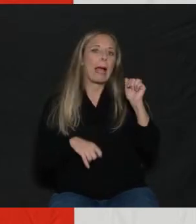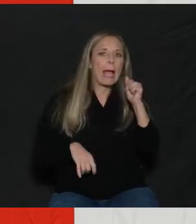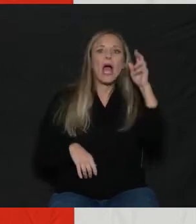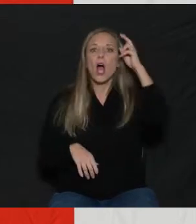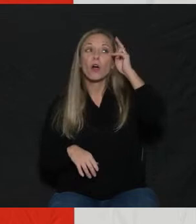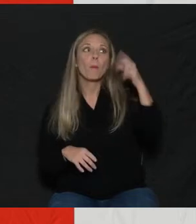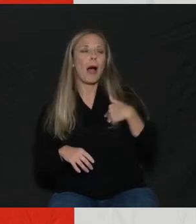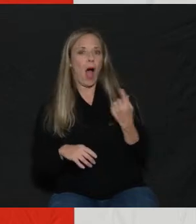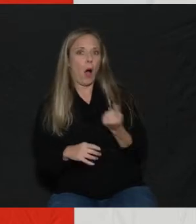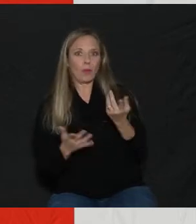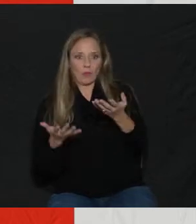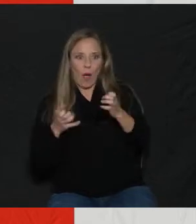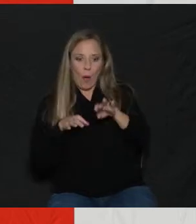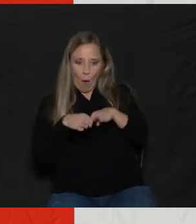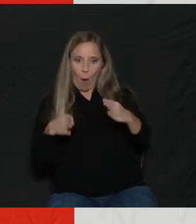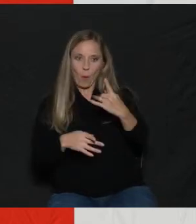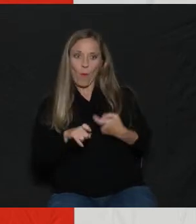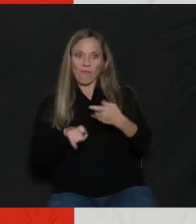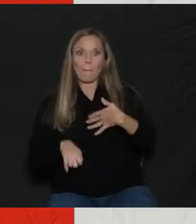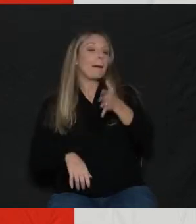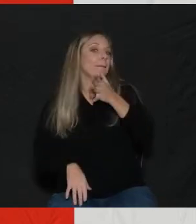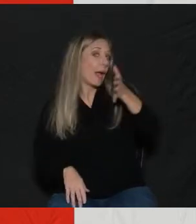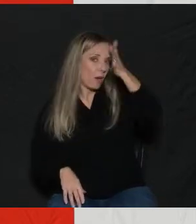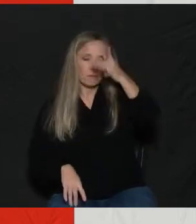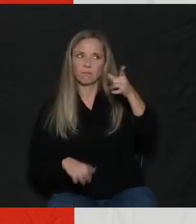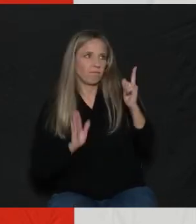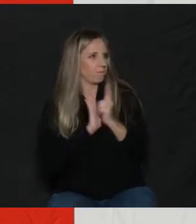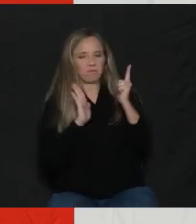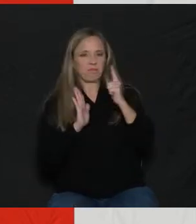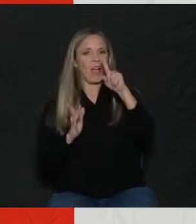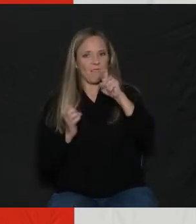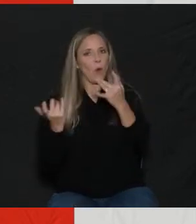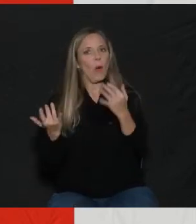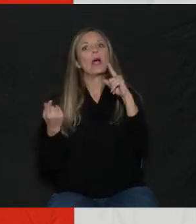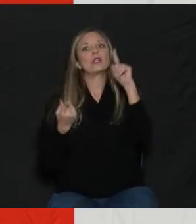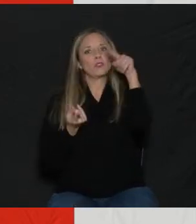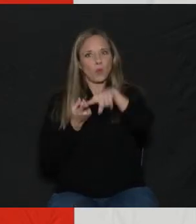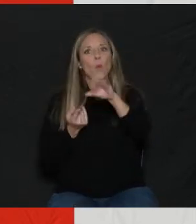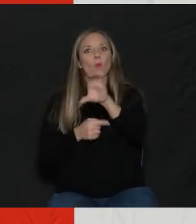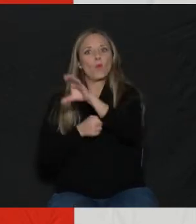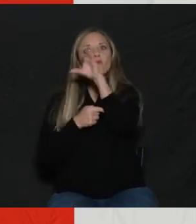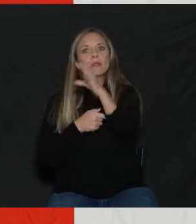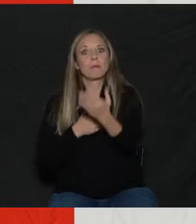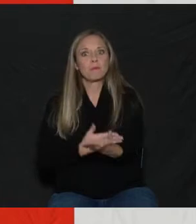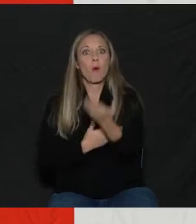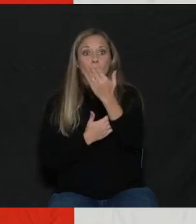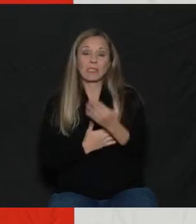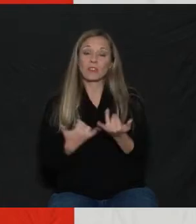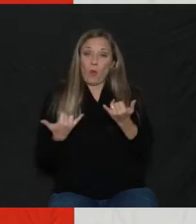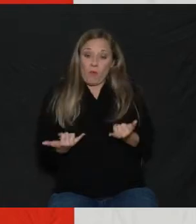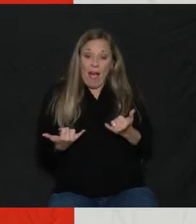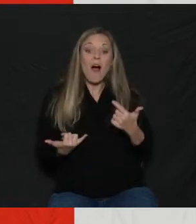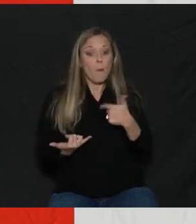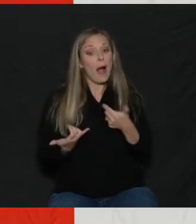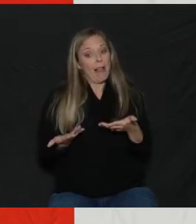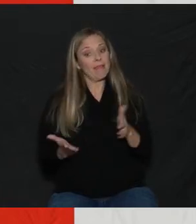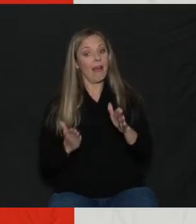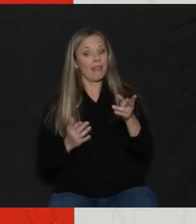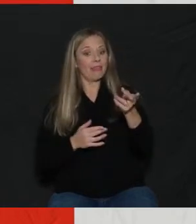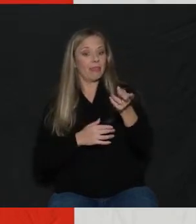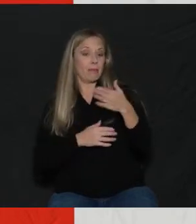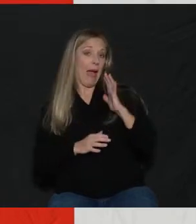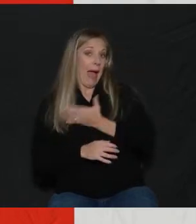on Christmas Eve, and they wouldn't let us. It was, you had to wait till Christmas morning. And so I actually let the boys open a present on Christmas